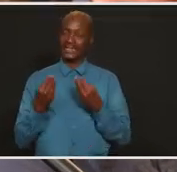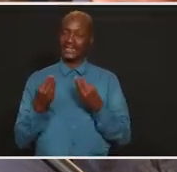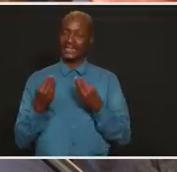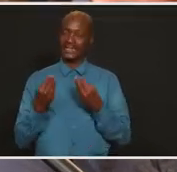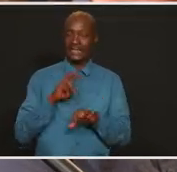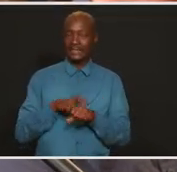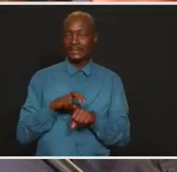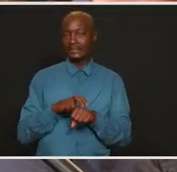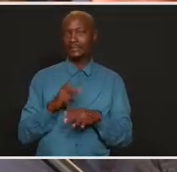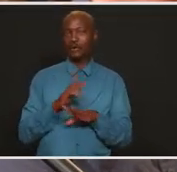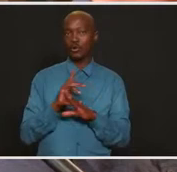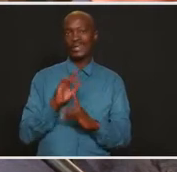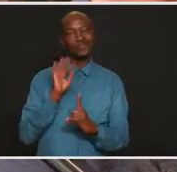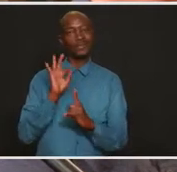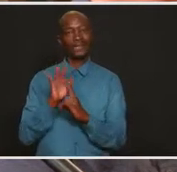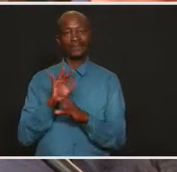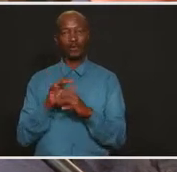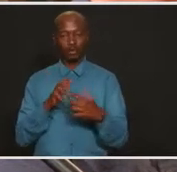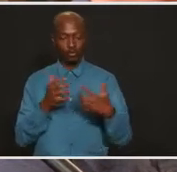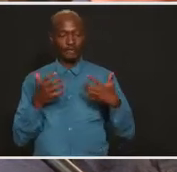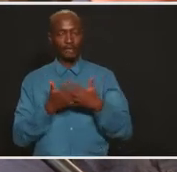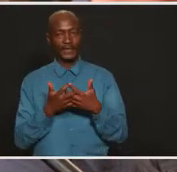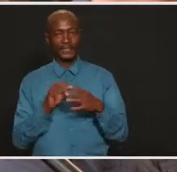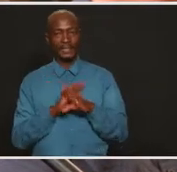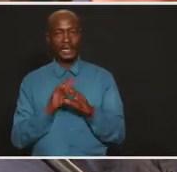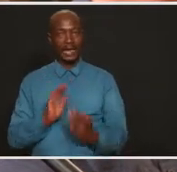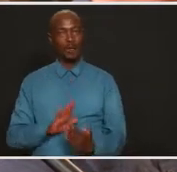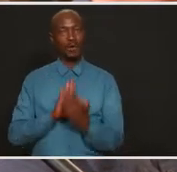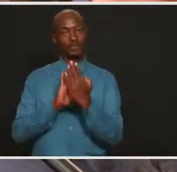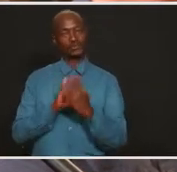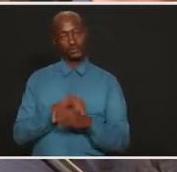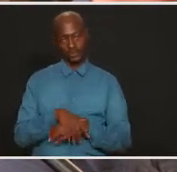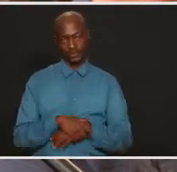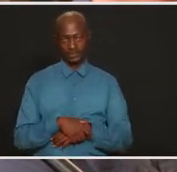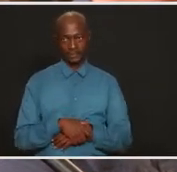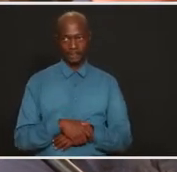relevant or do not fit our approach